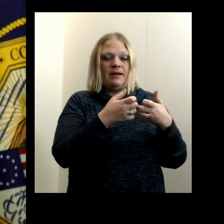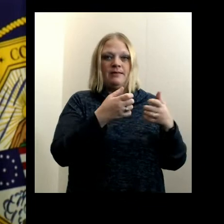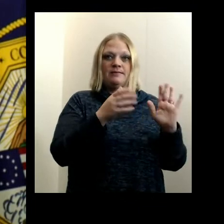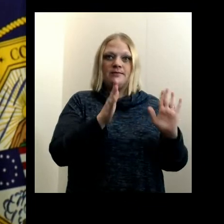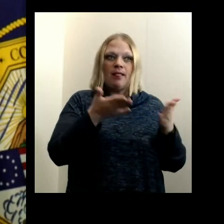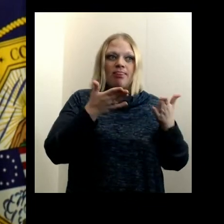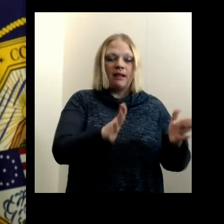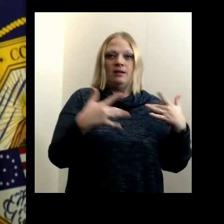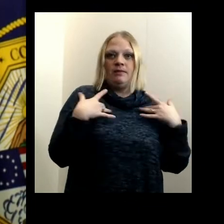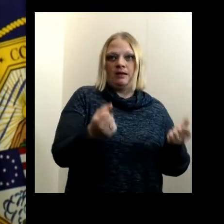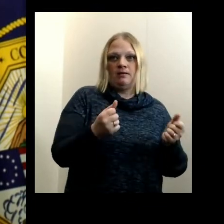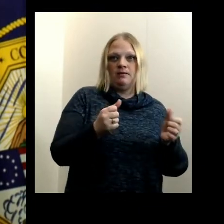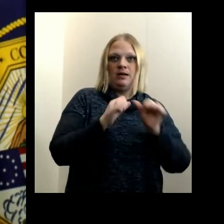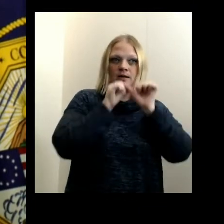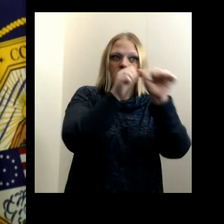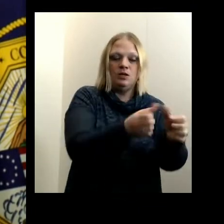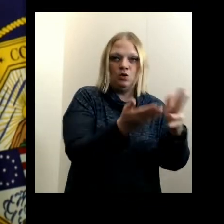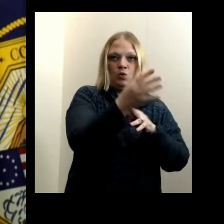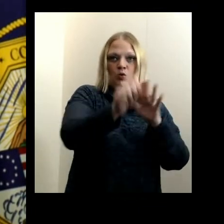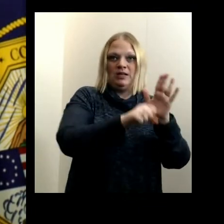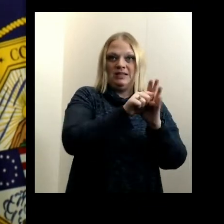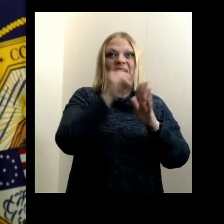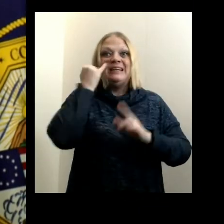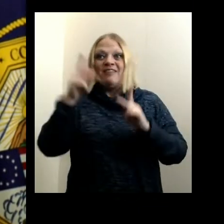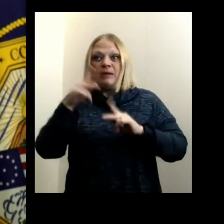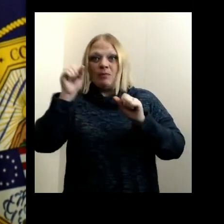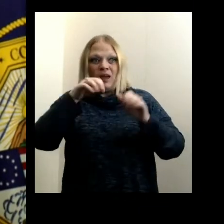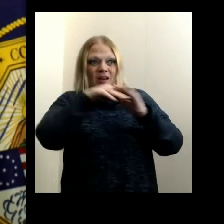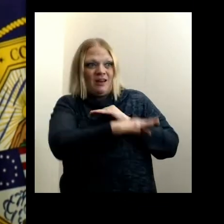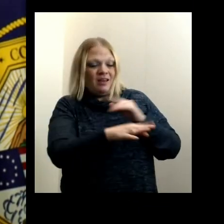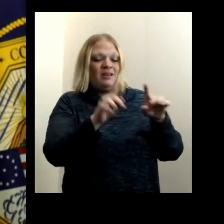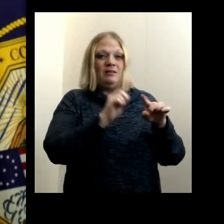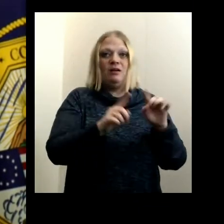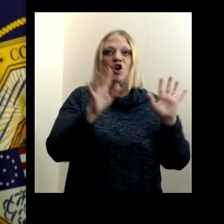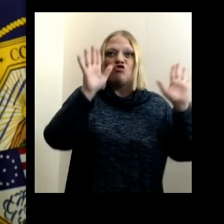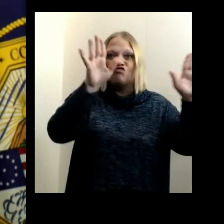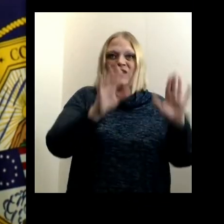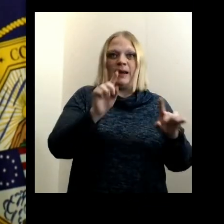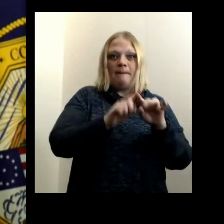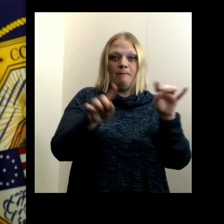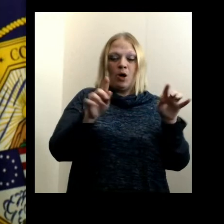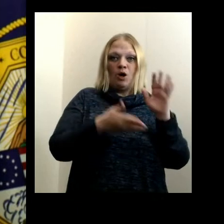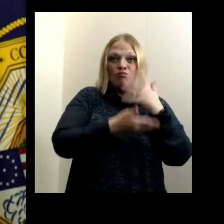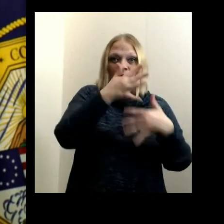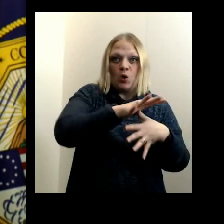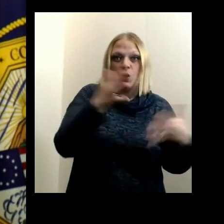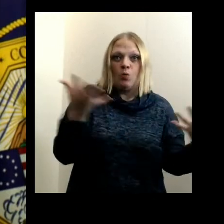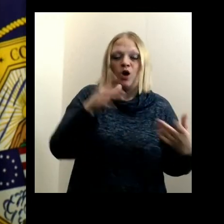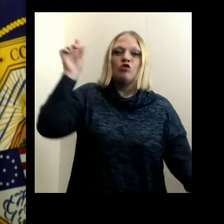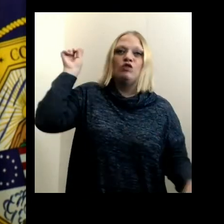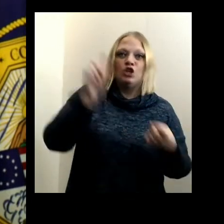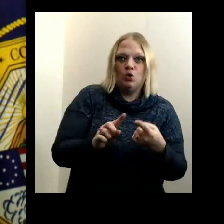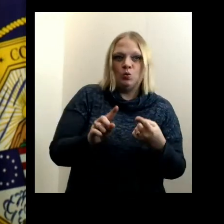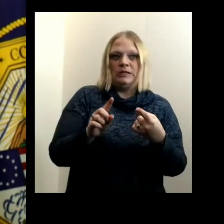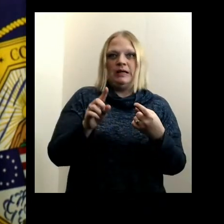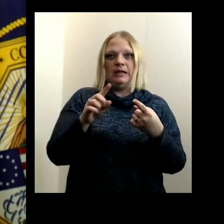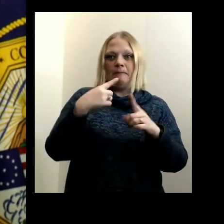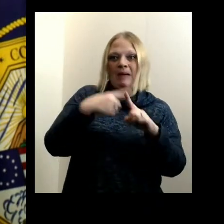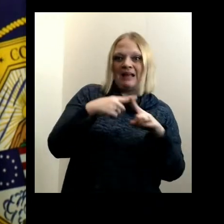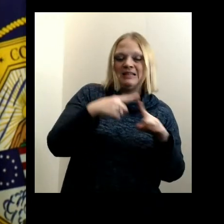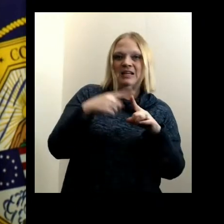get through this season. If we can get fans in the stadium, great. But our priority should be on reducing the number of cases and deaths in our